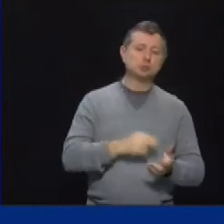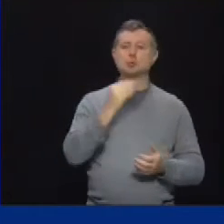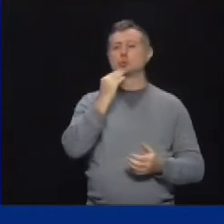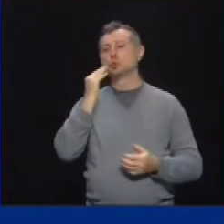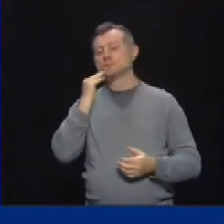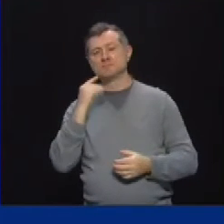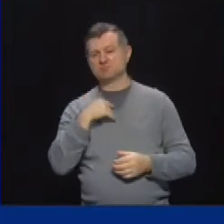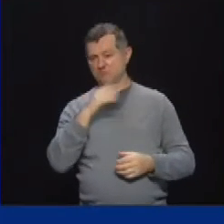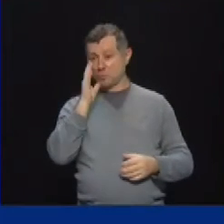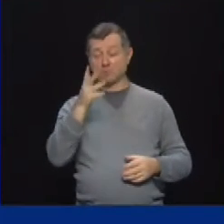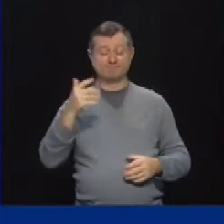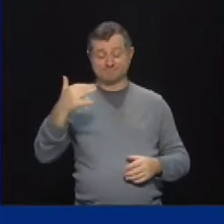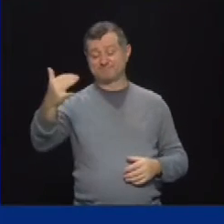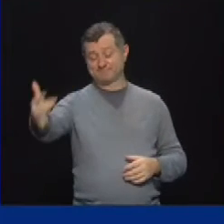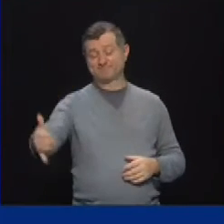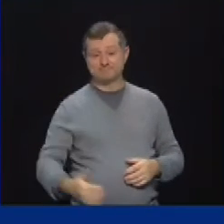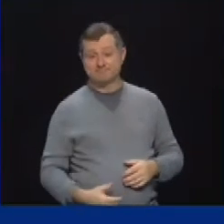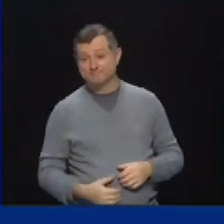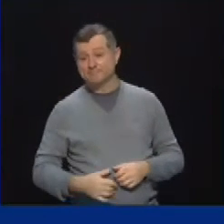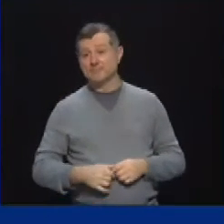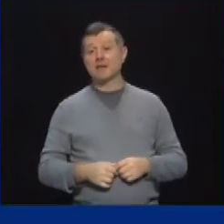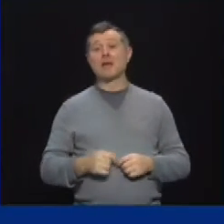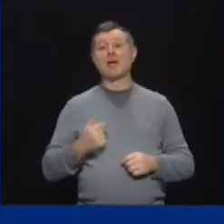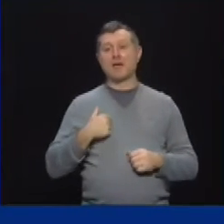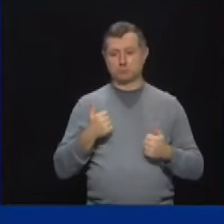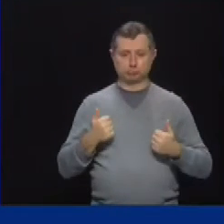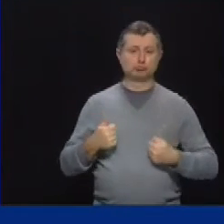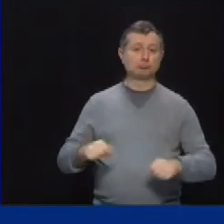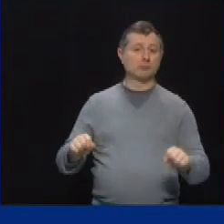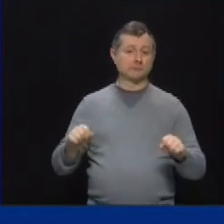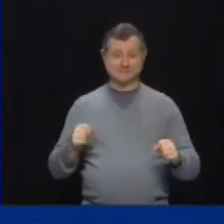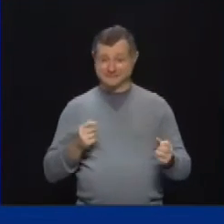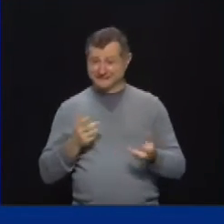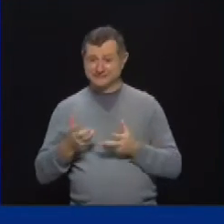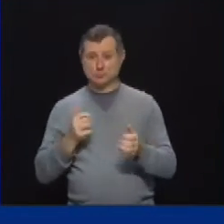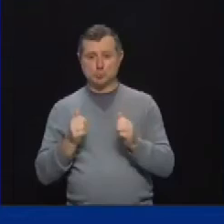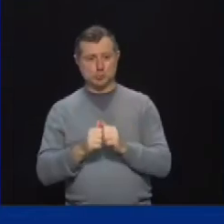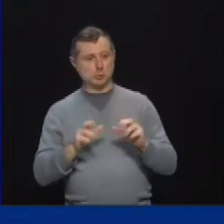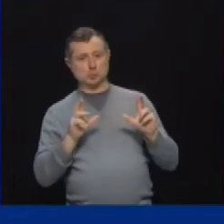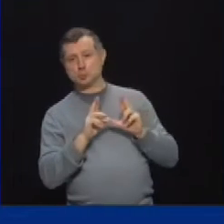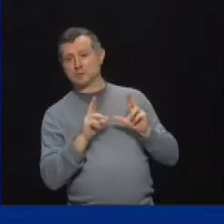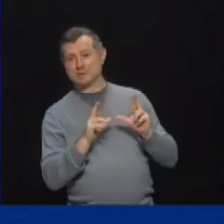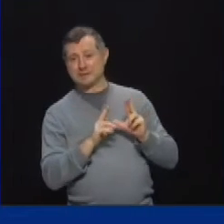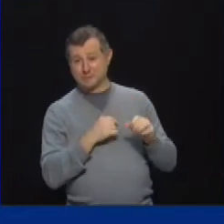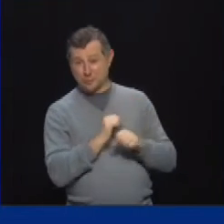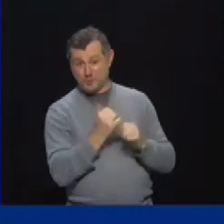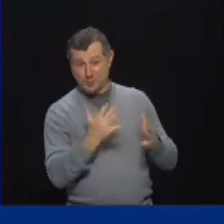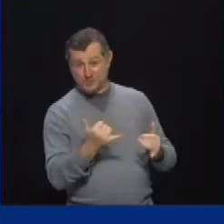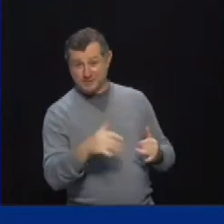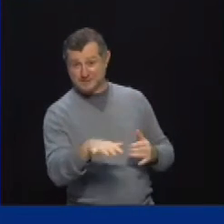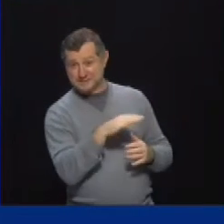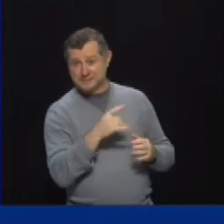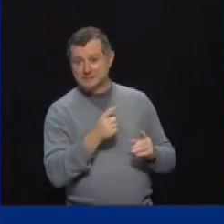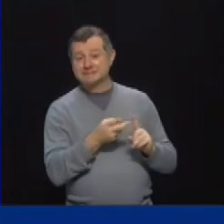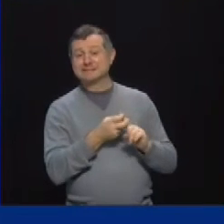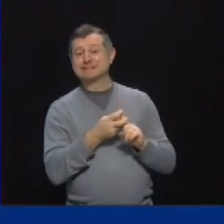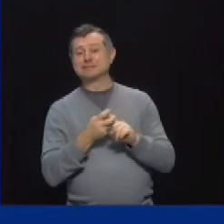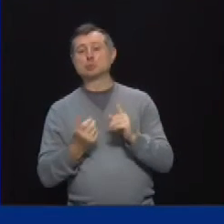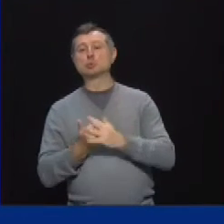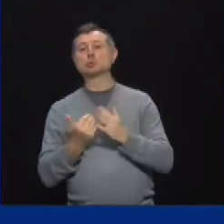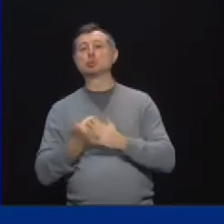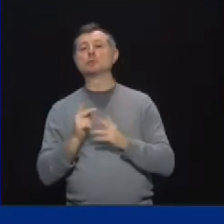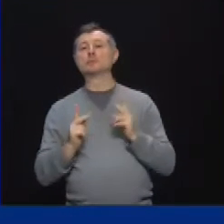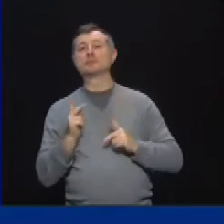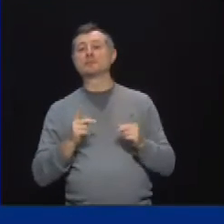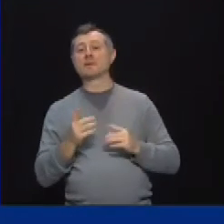I'm trying to do what I can to work with the unions that represent the current employees, how we can find more people, how we can accommodate their concerns and their